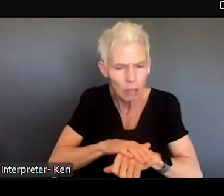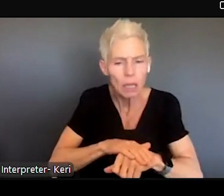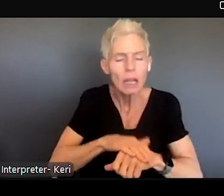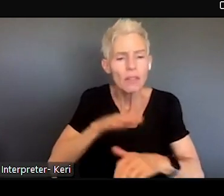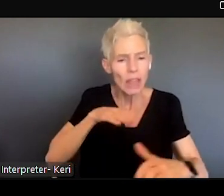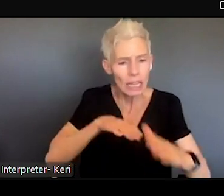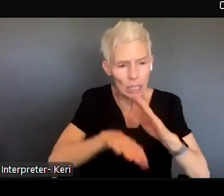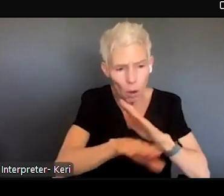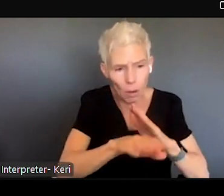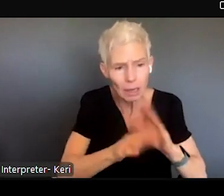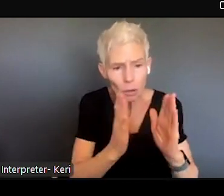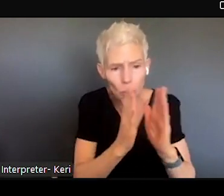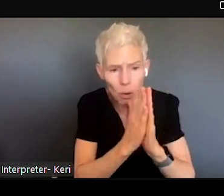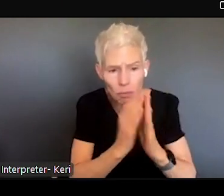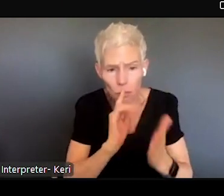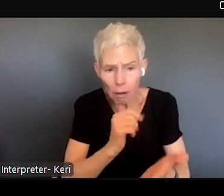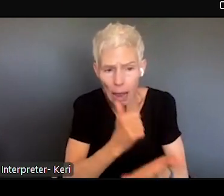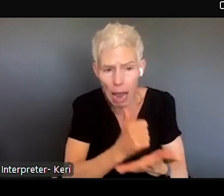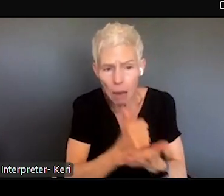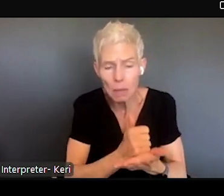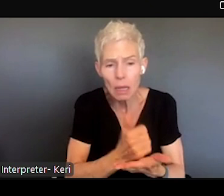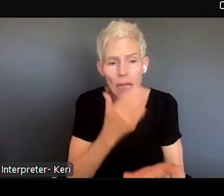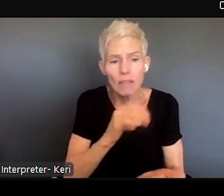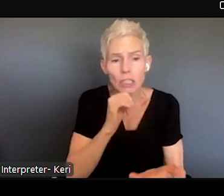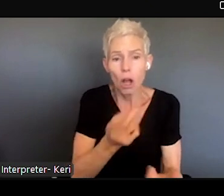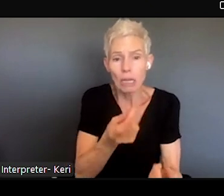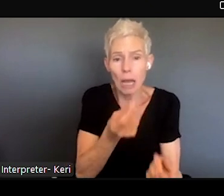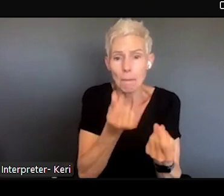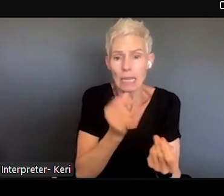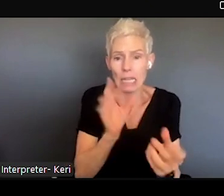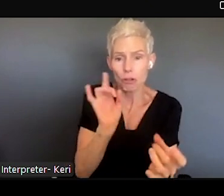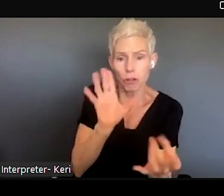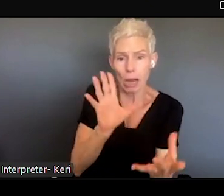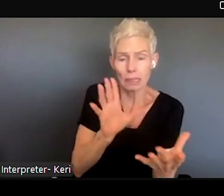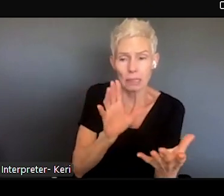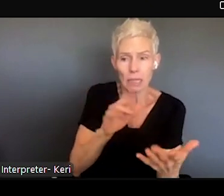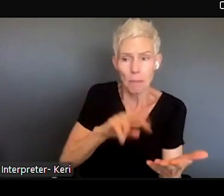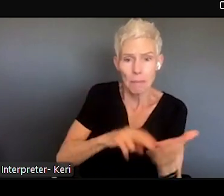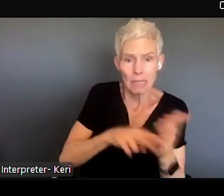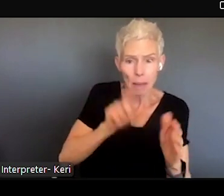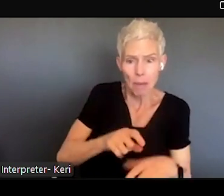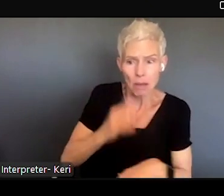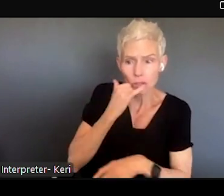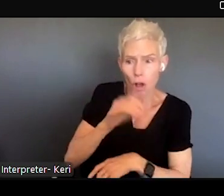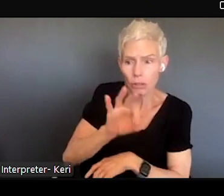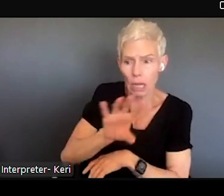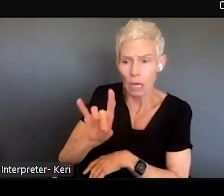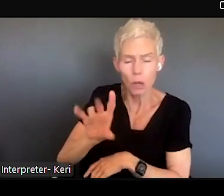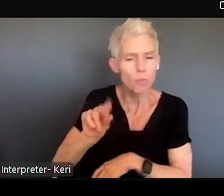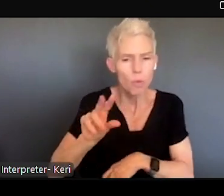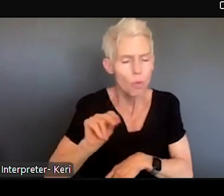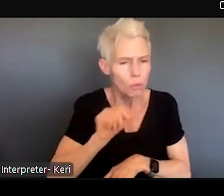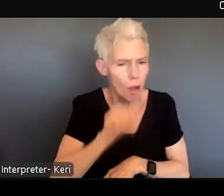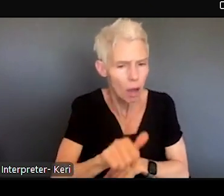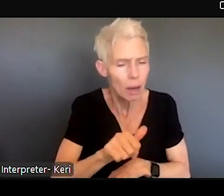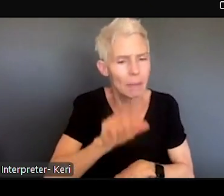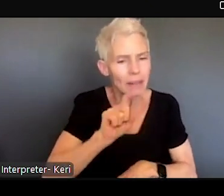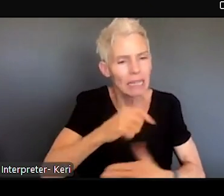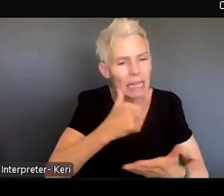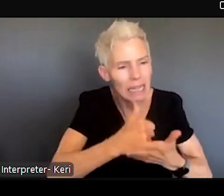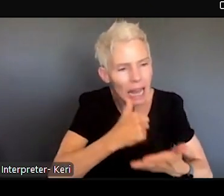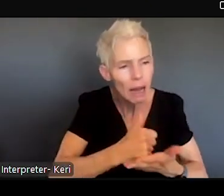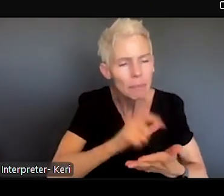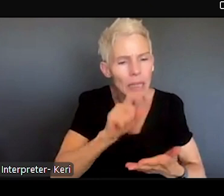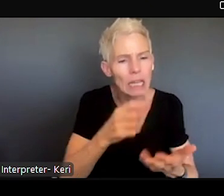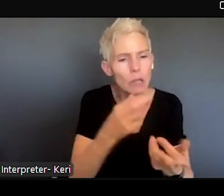ask for assistance. So if it's not like immediate crisis where they feel like they need to call 988, but they're needing some help and some resources within the